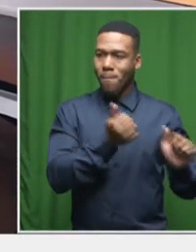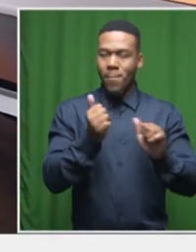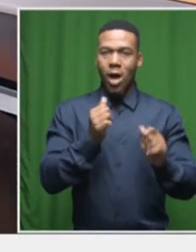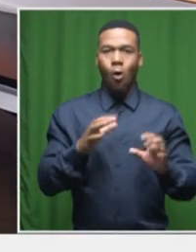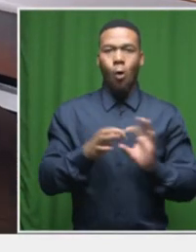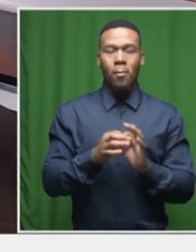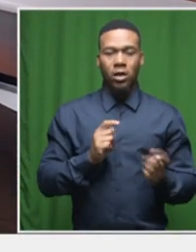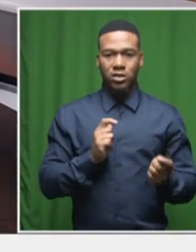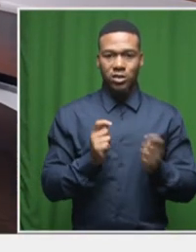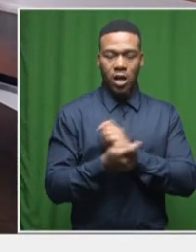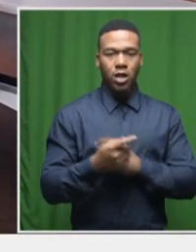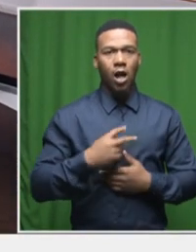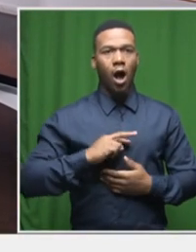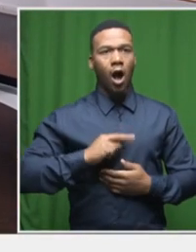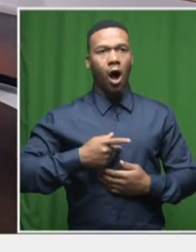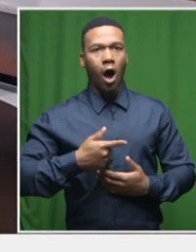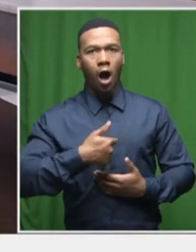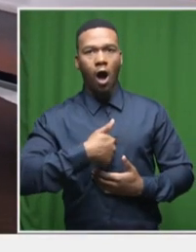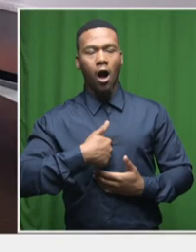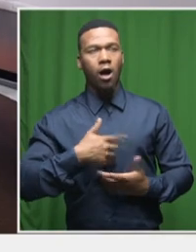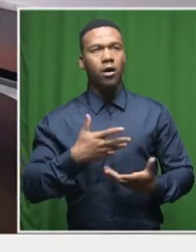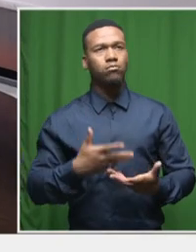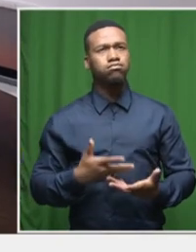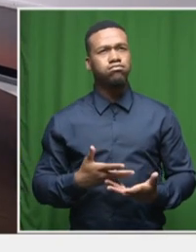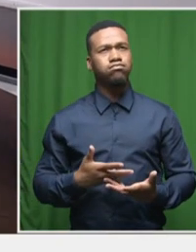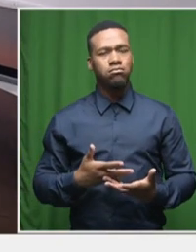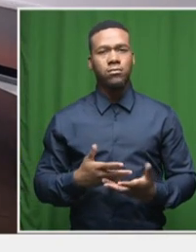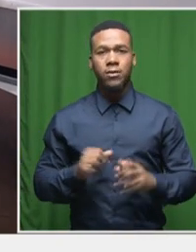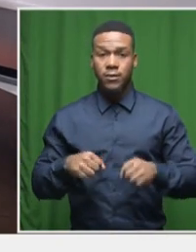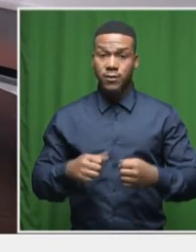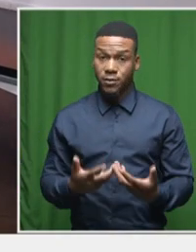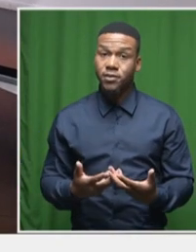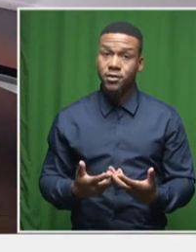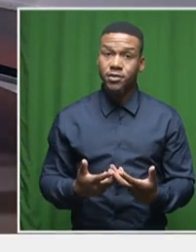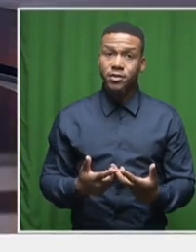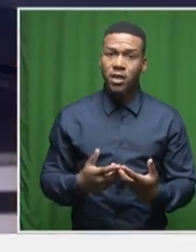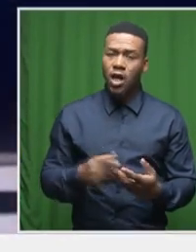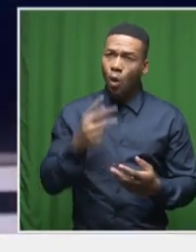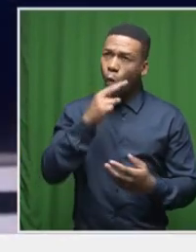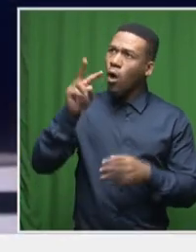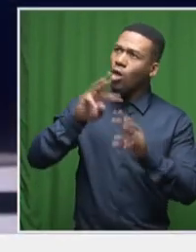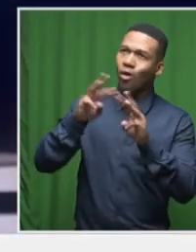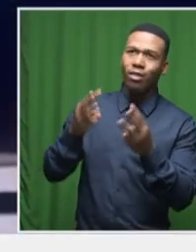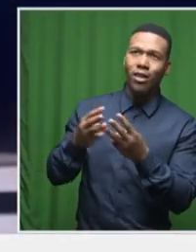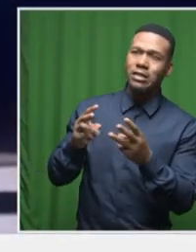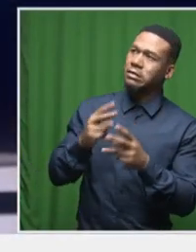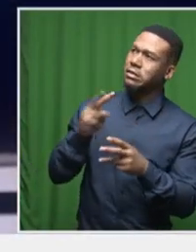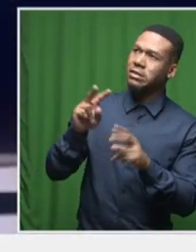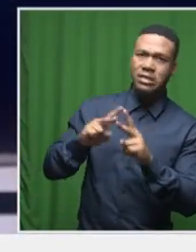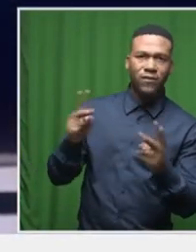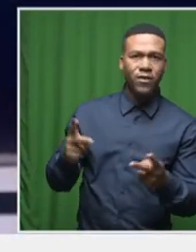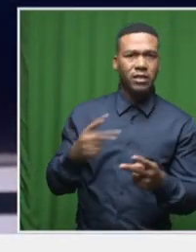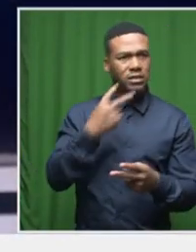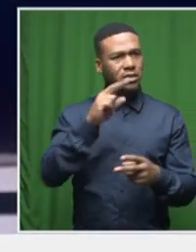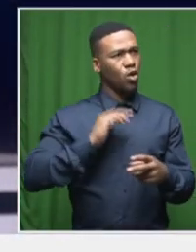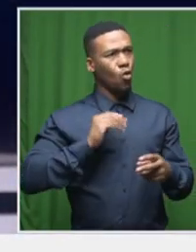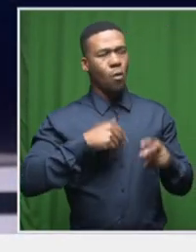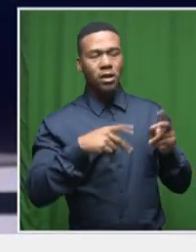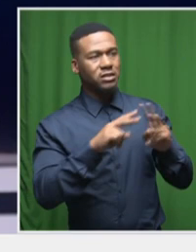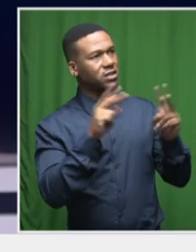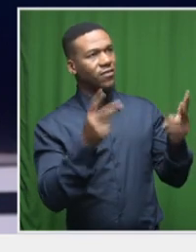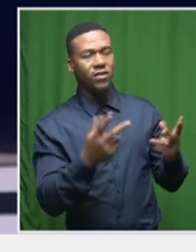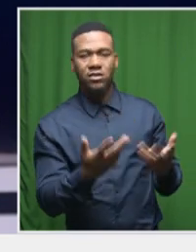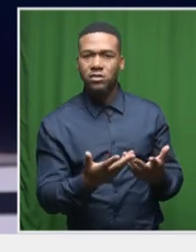story that I'm trying to tell. Uh-huh. You understand? And see world differently, or see people differently, or see women differently. You understand?